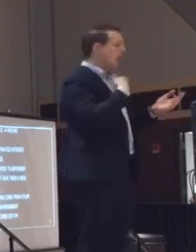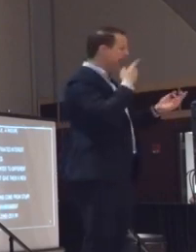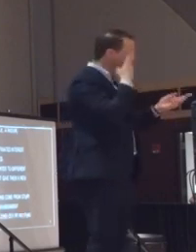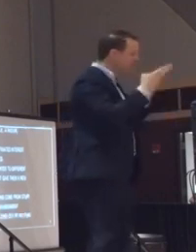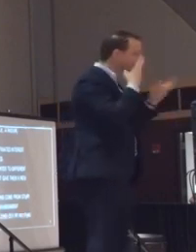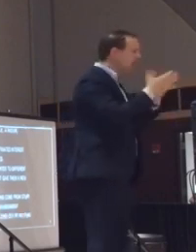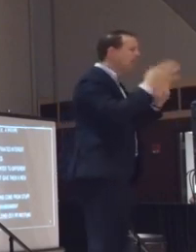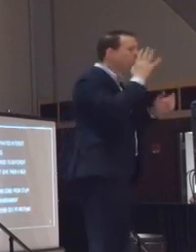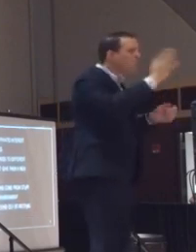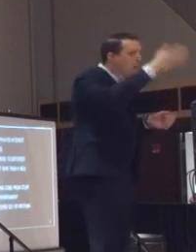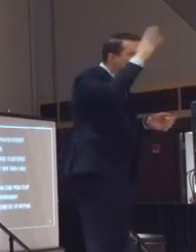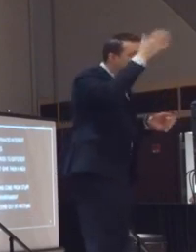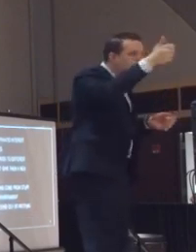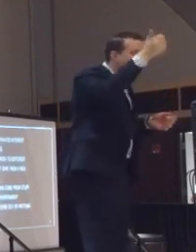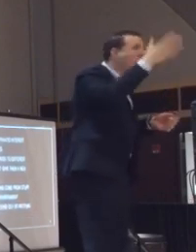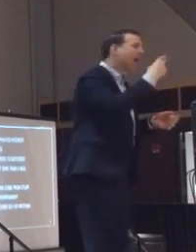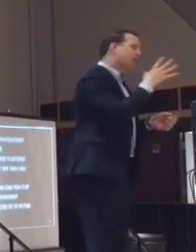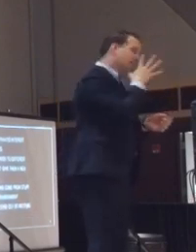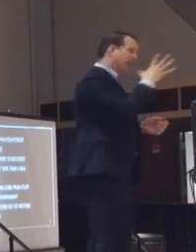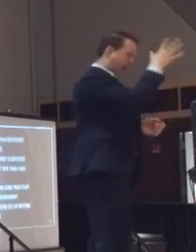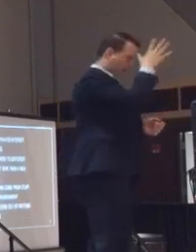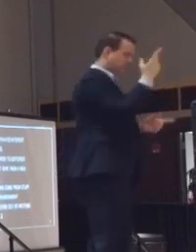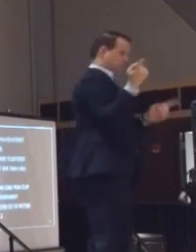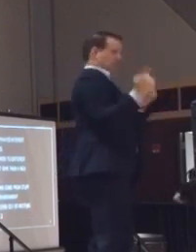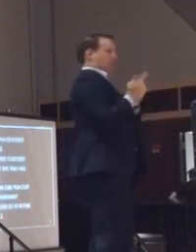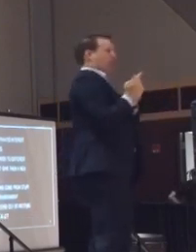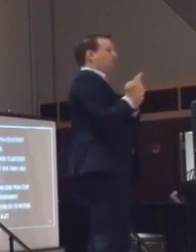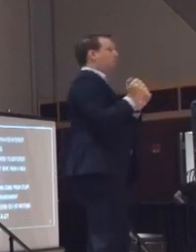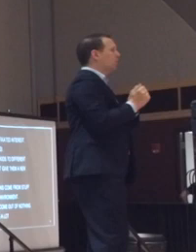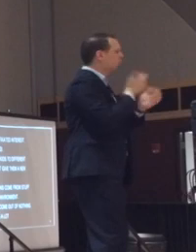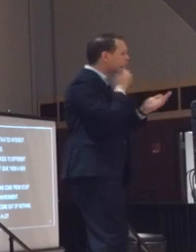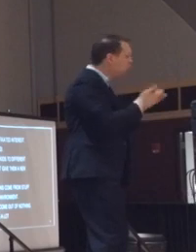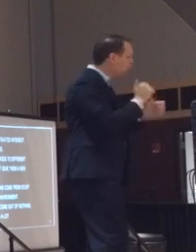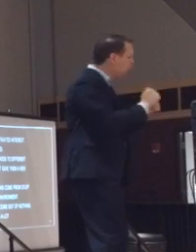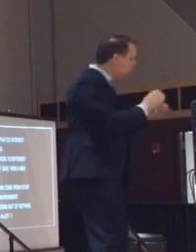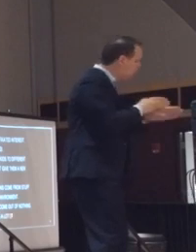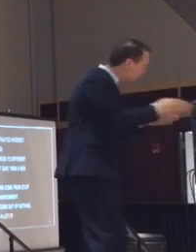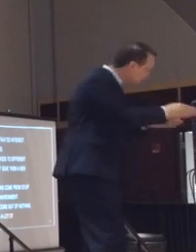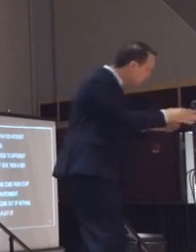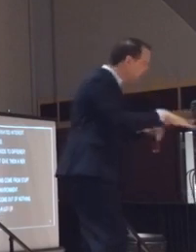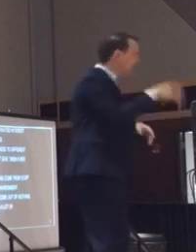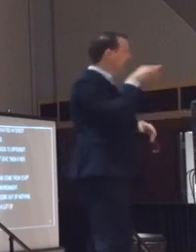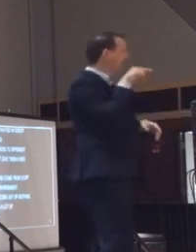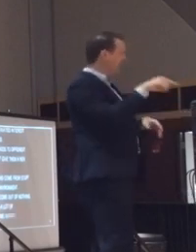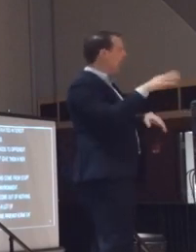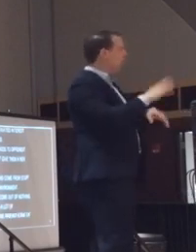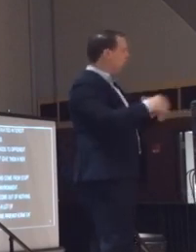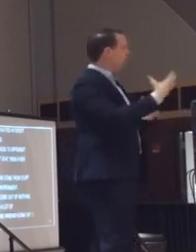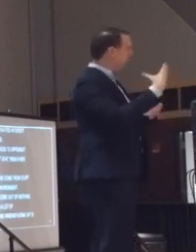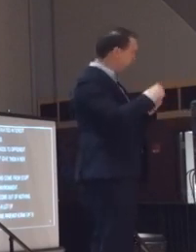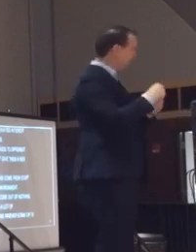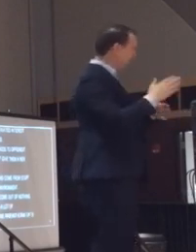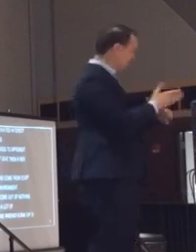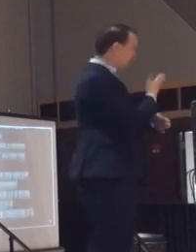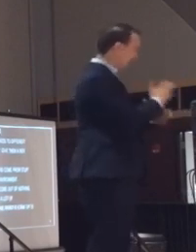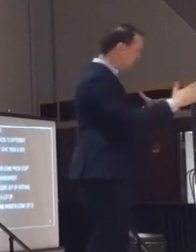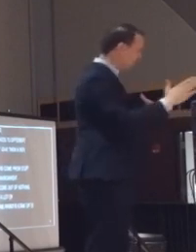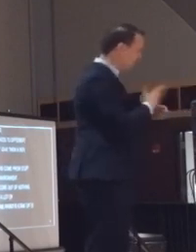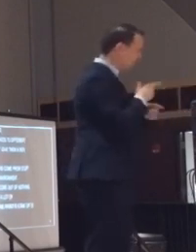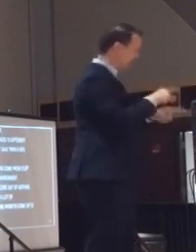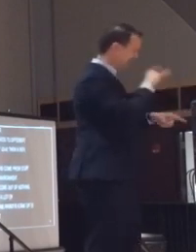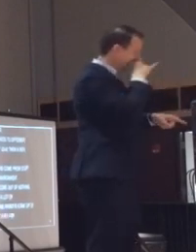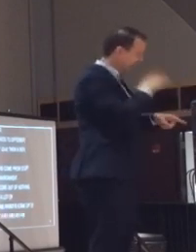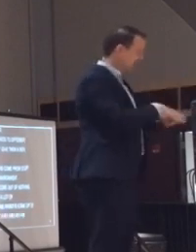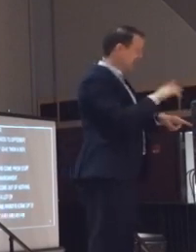of grandparents and parents come up to me who have had good careers that find out they are on the autism spectrum when their kids